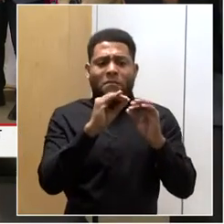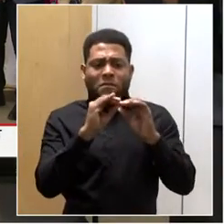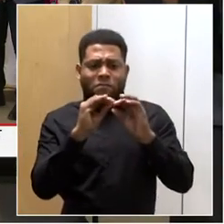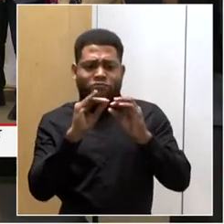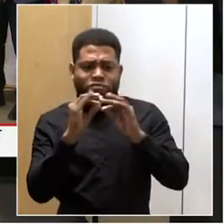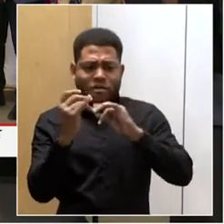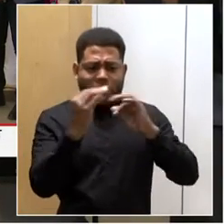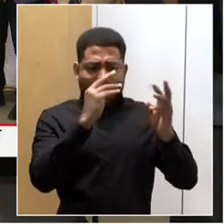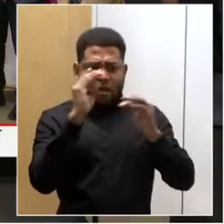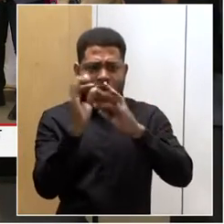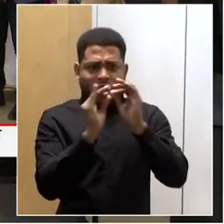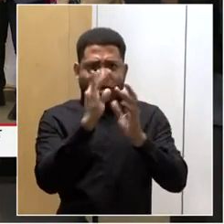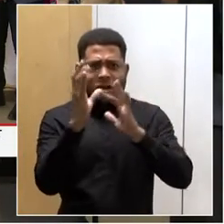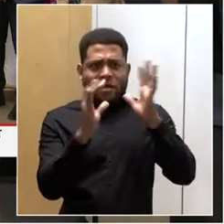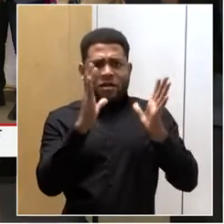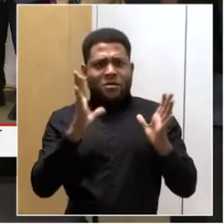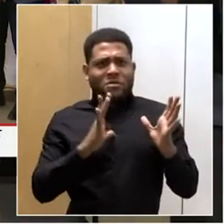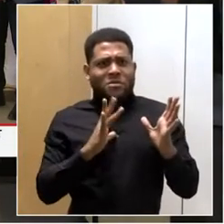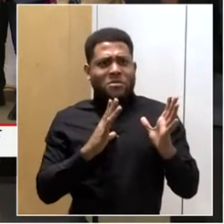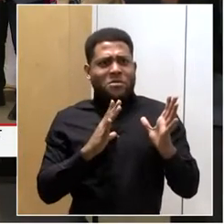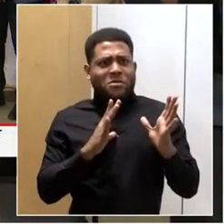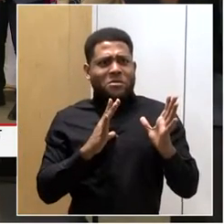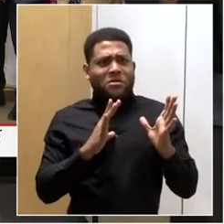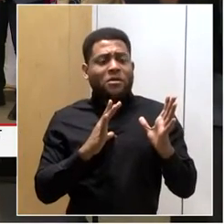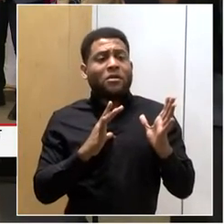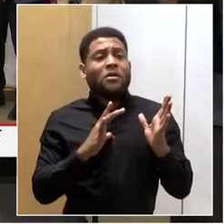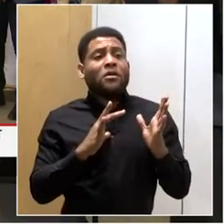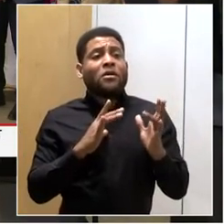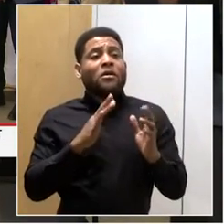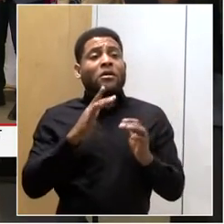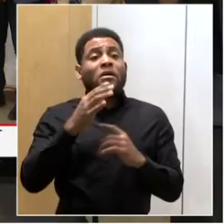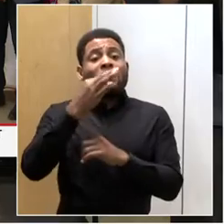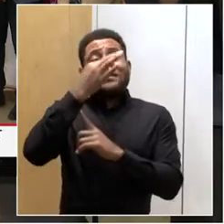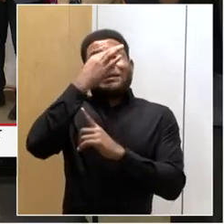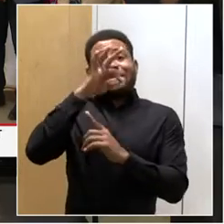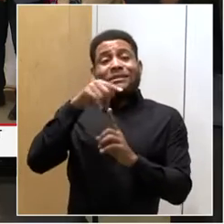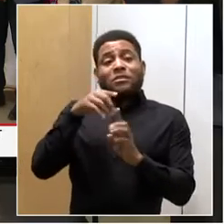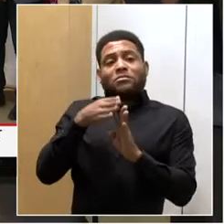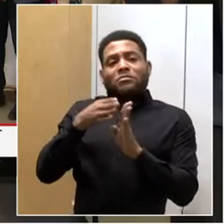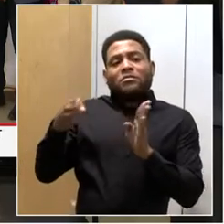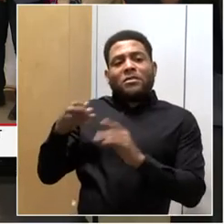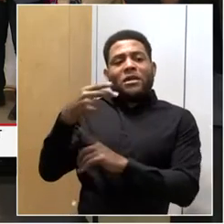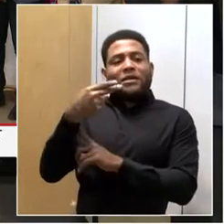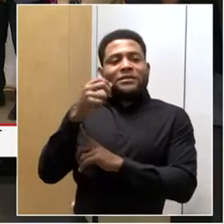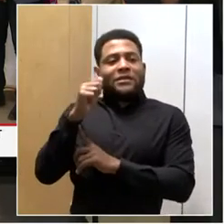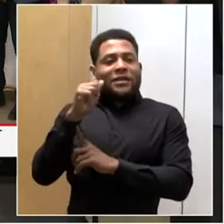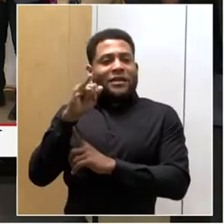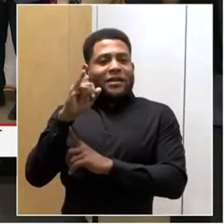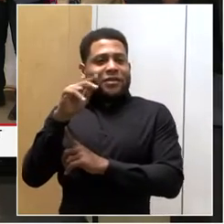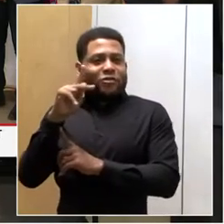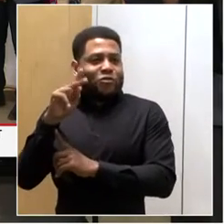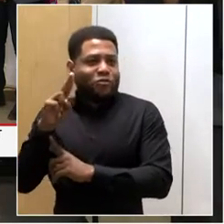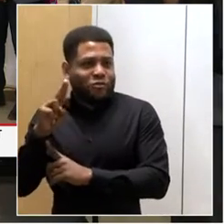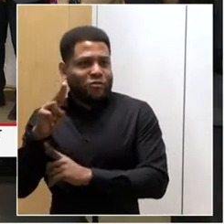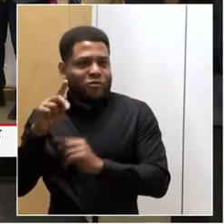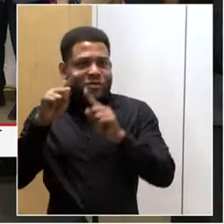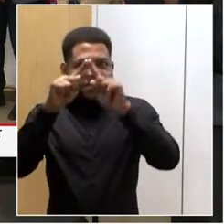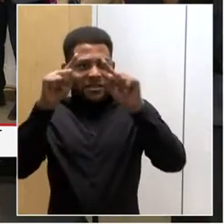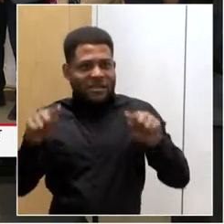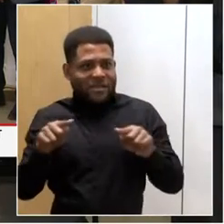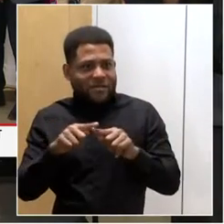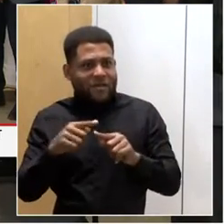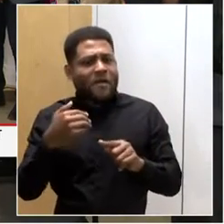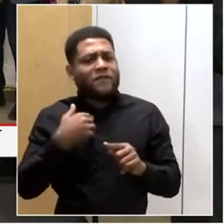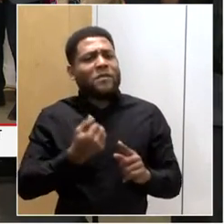Circle, and across from haiku signs that host poems from all over the world.